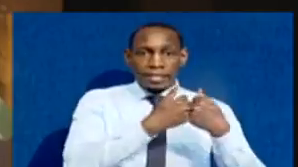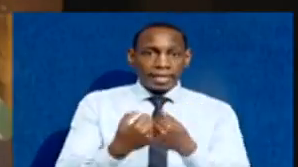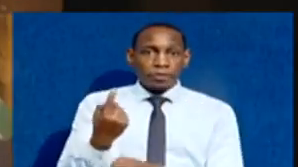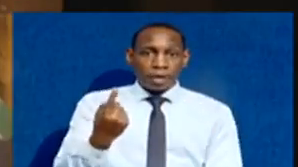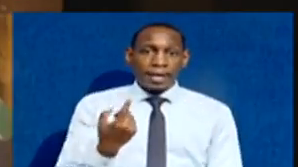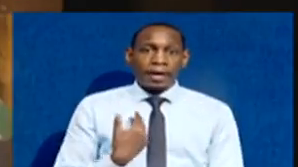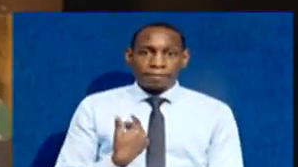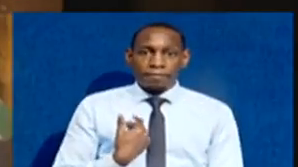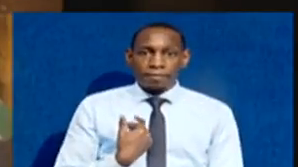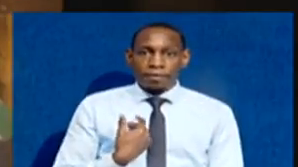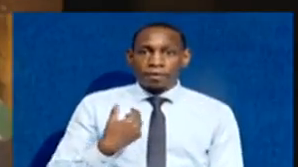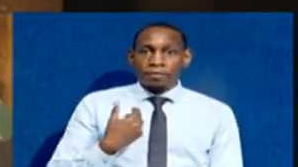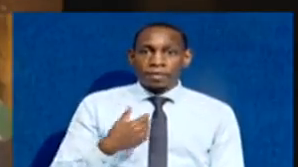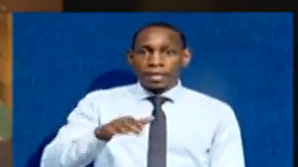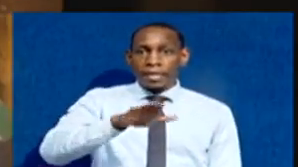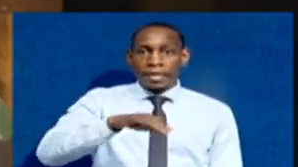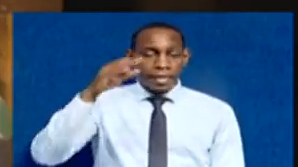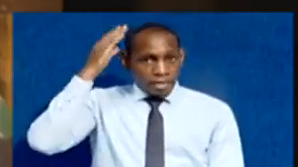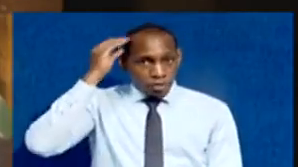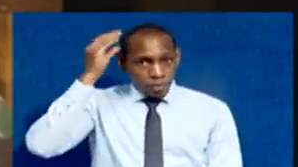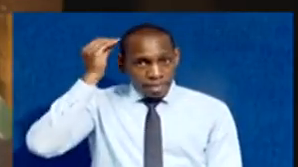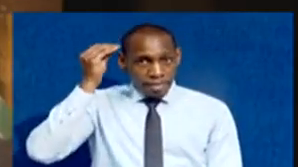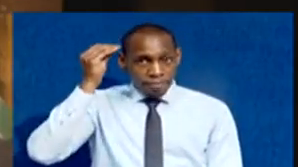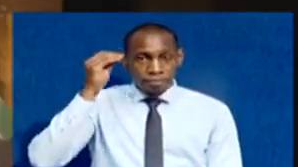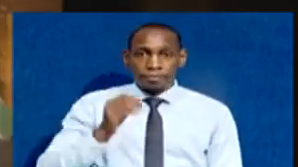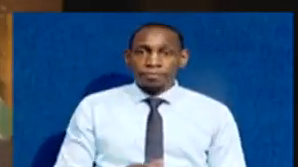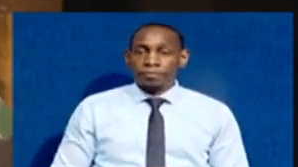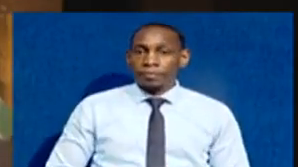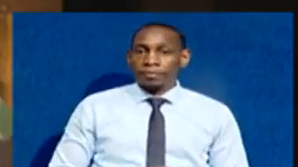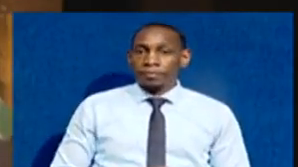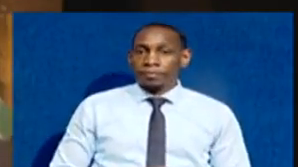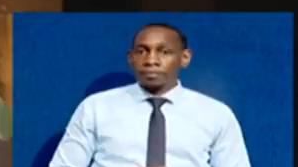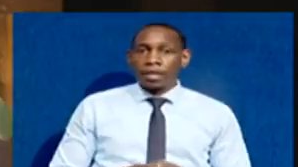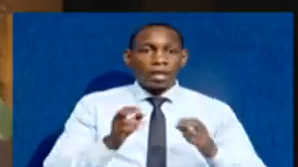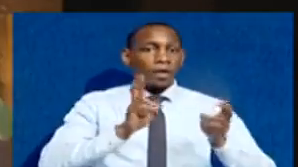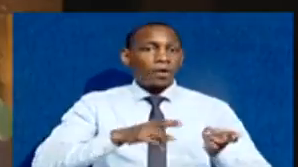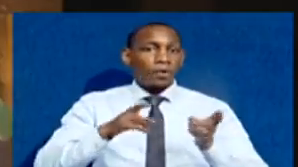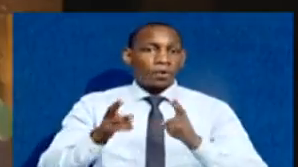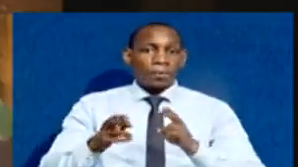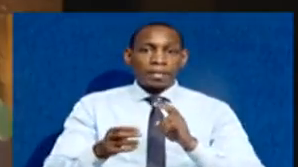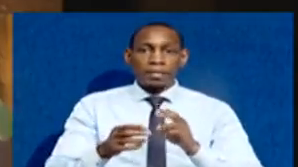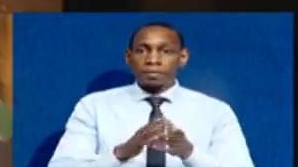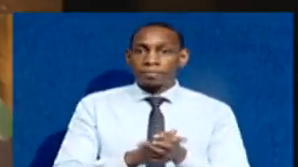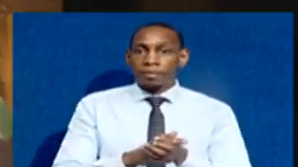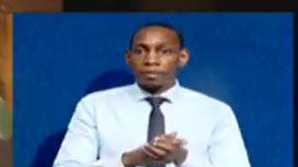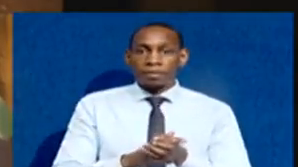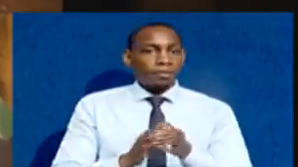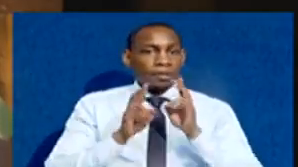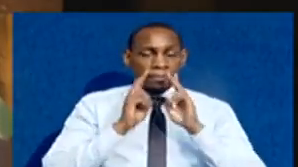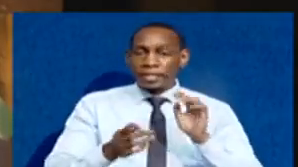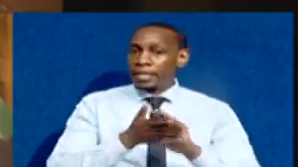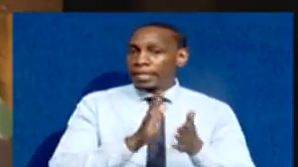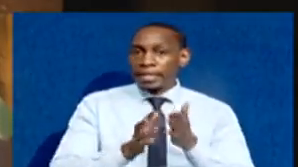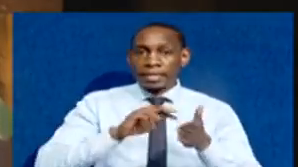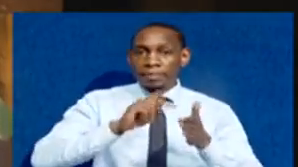challenges that you face in a place like Somalia, there is normally no peace to keep there.